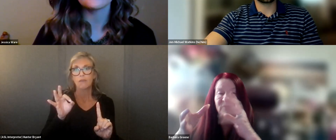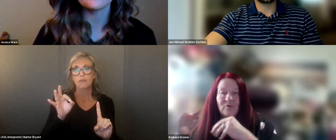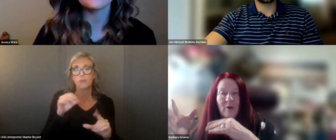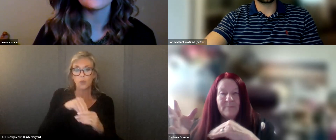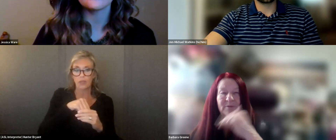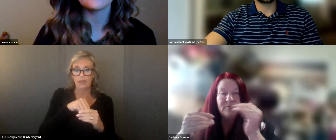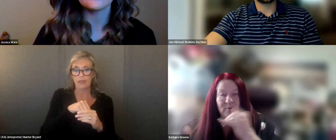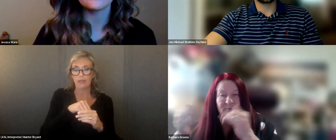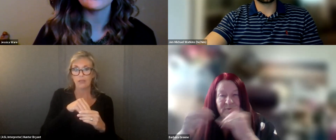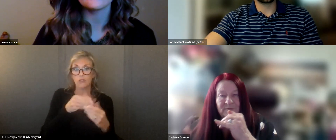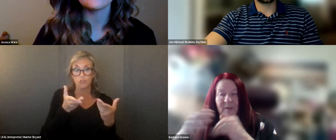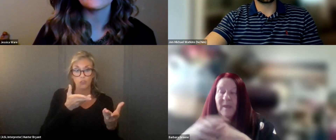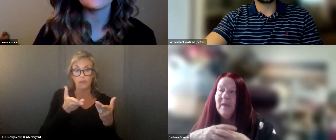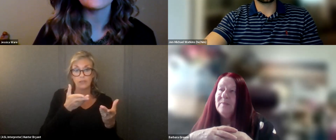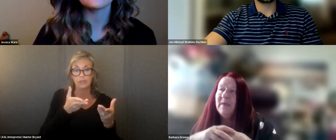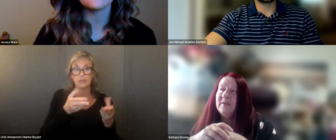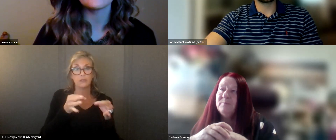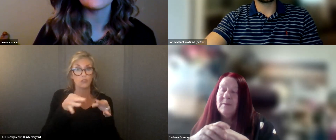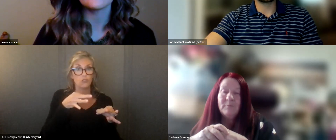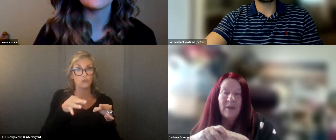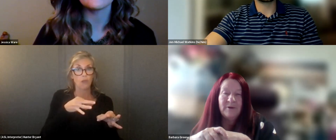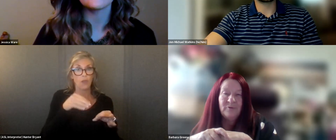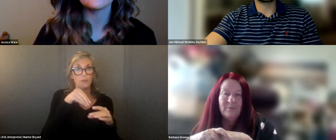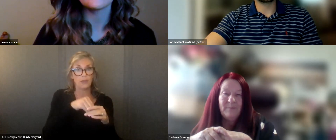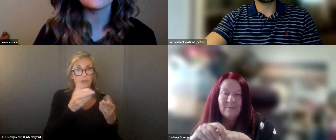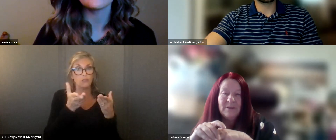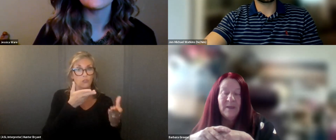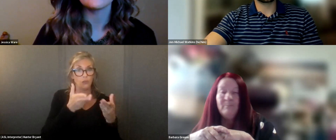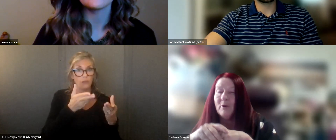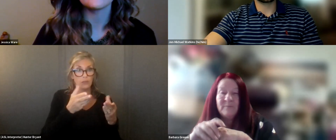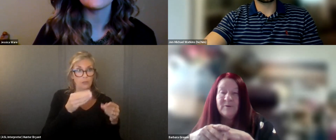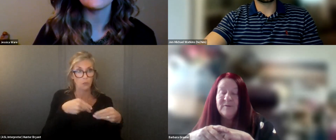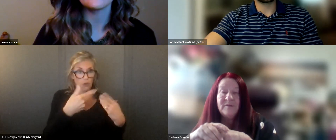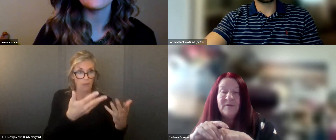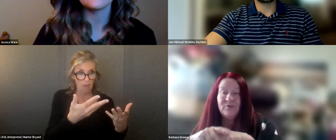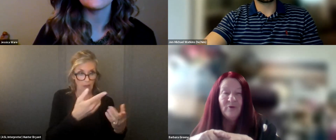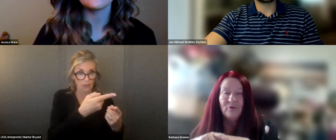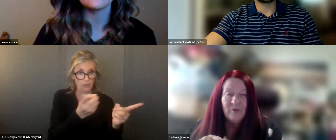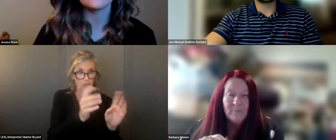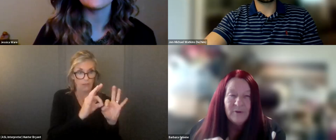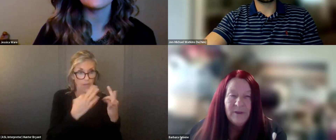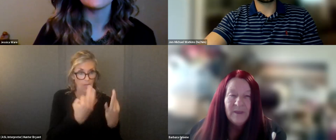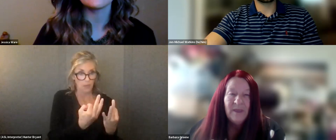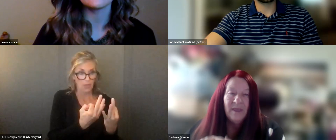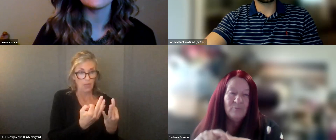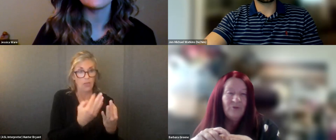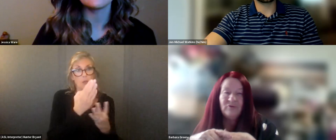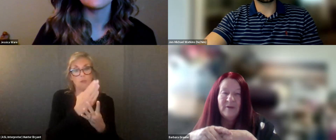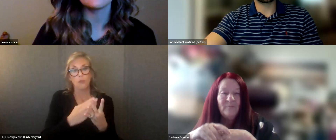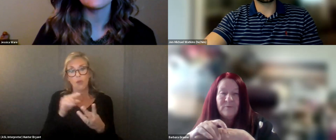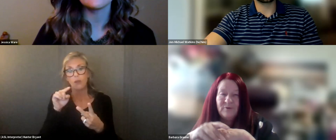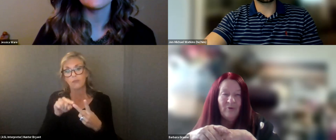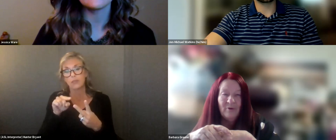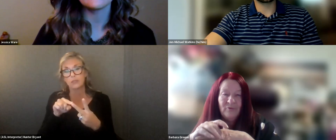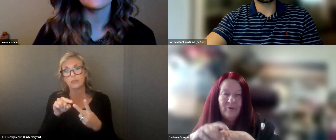services that get described in the services that's being provided to a family. And part of it is in the discharge summary and